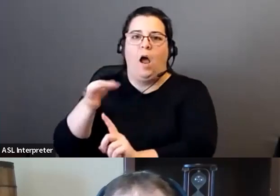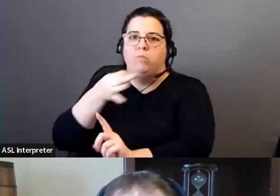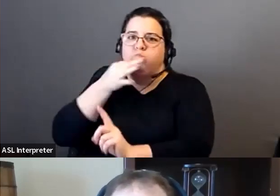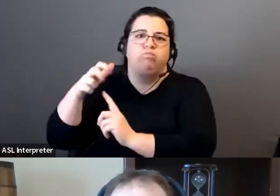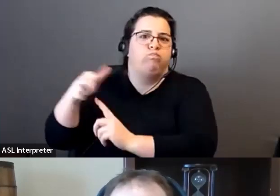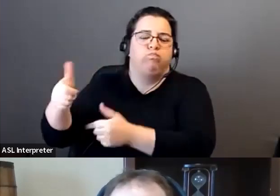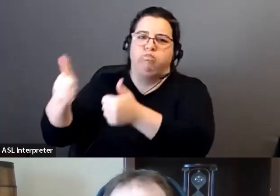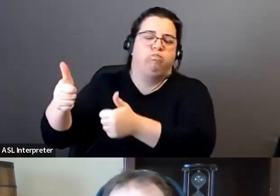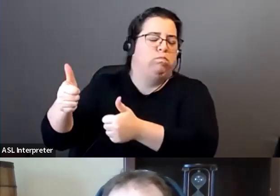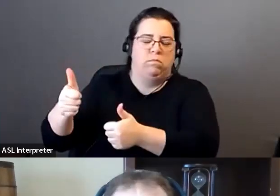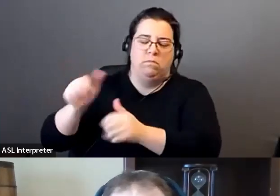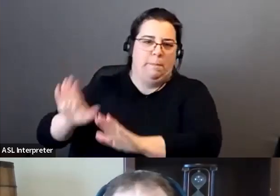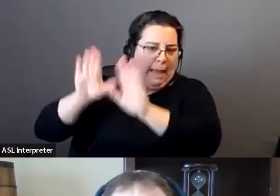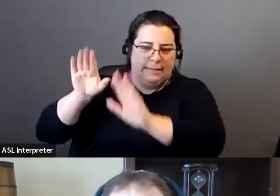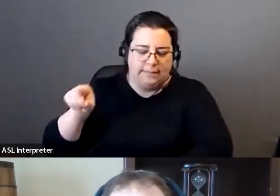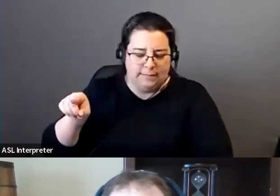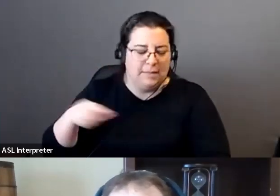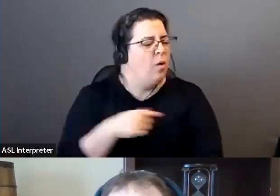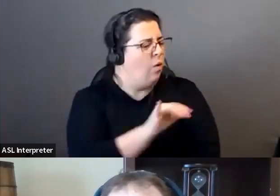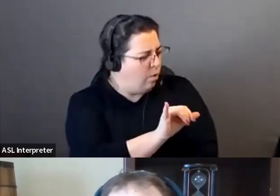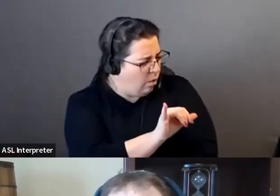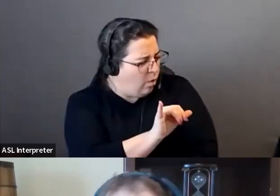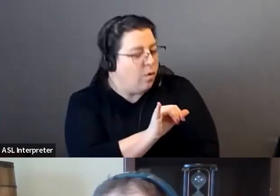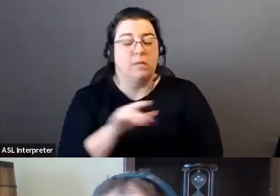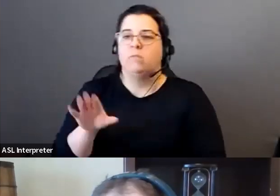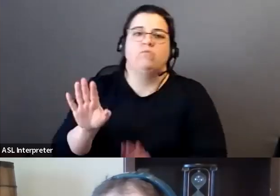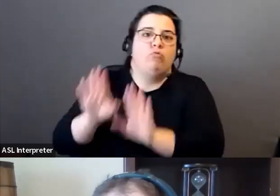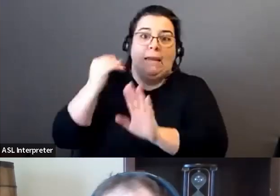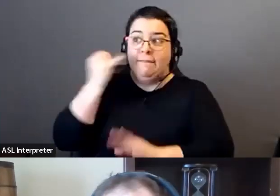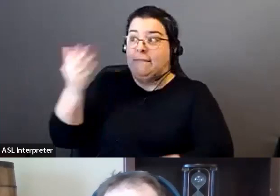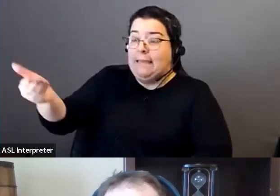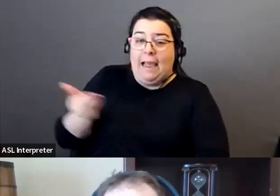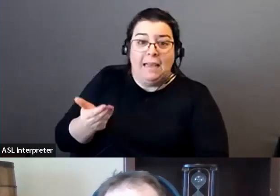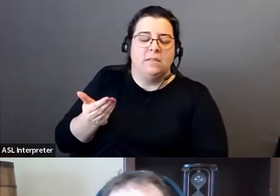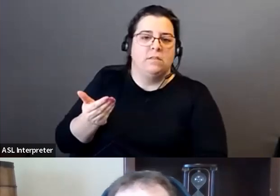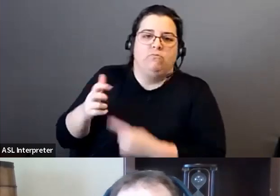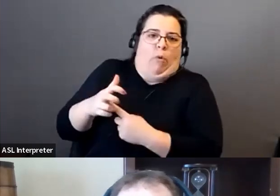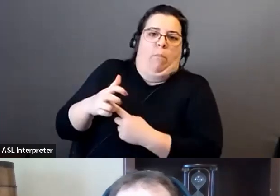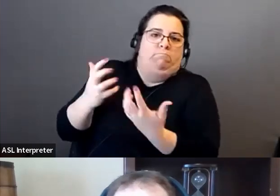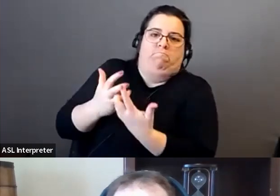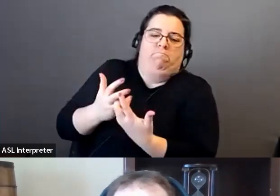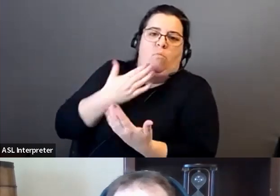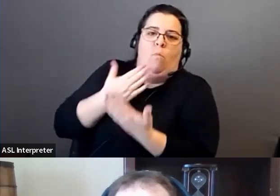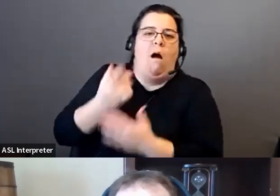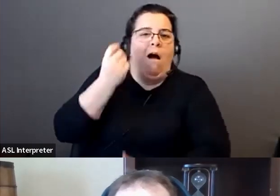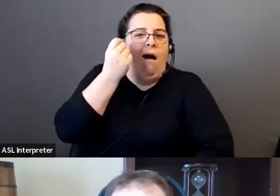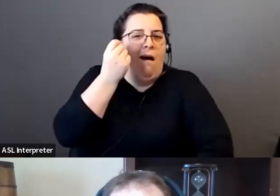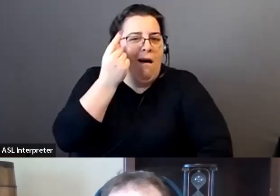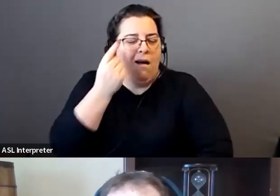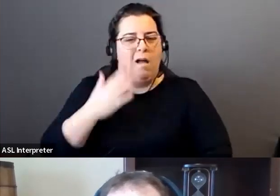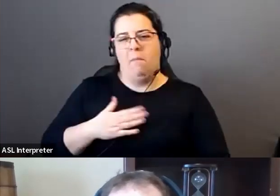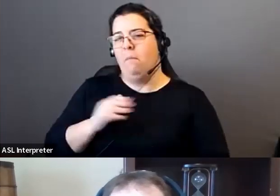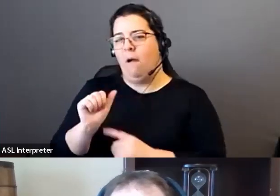It's like solid, especially if you're having kind of guests come in and that sort of thing. Mm-hmm. But my audio is off with my video